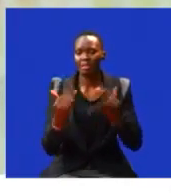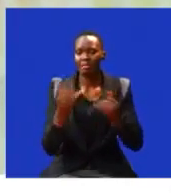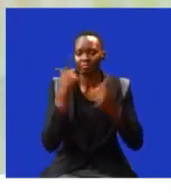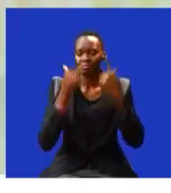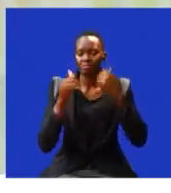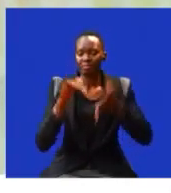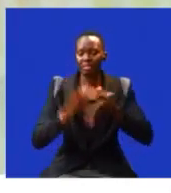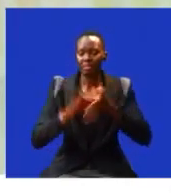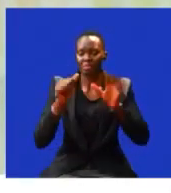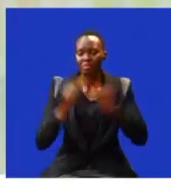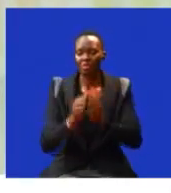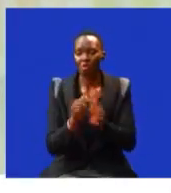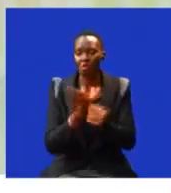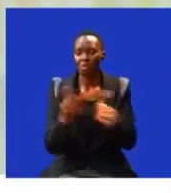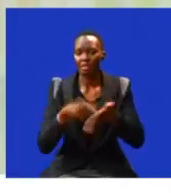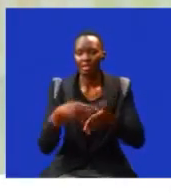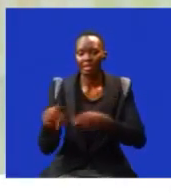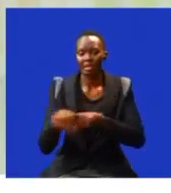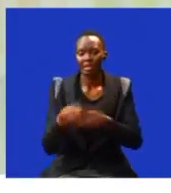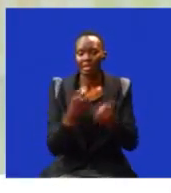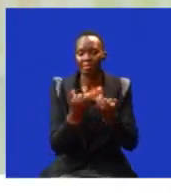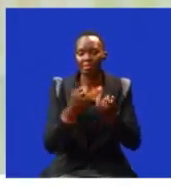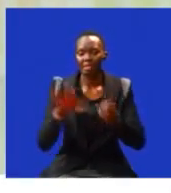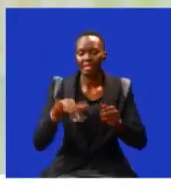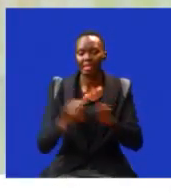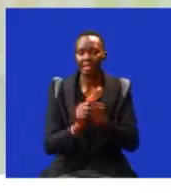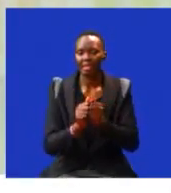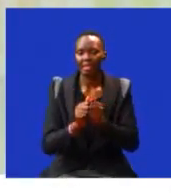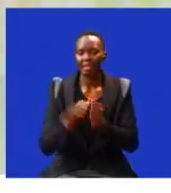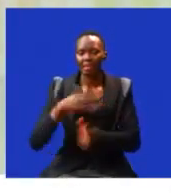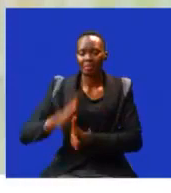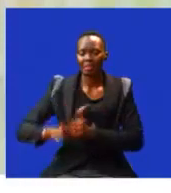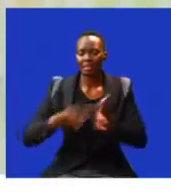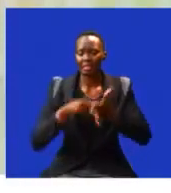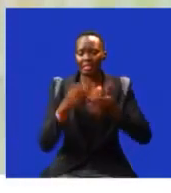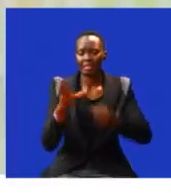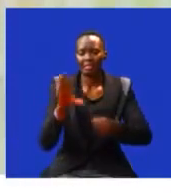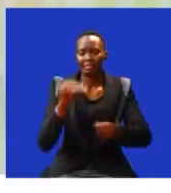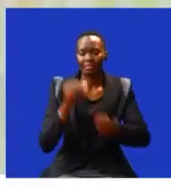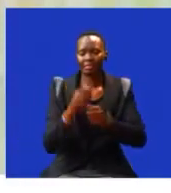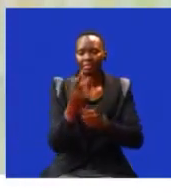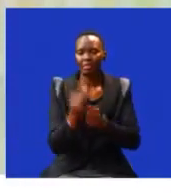kitu ifunguliwe tuone vile inakuwa. Hii project ilichukua pesa na sisi ni